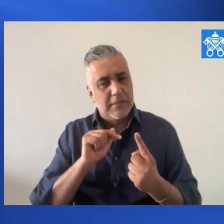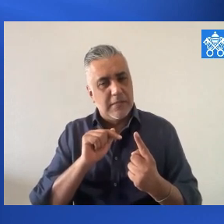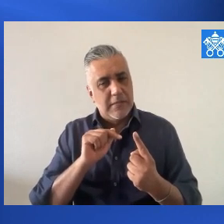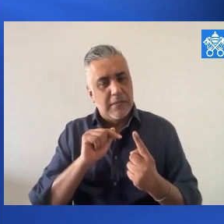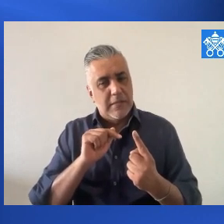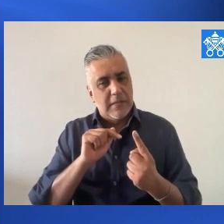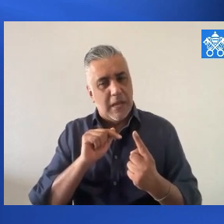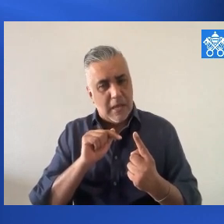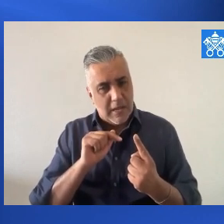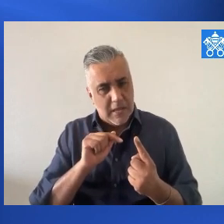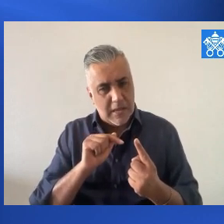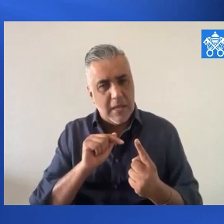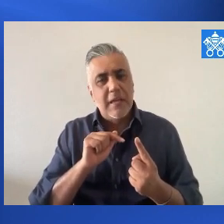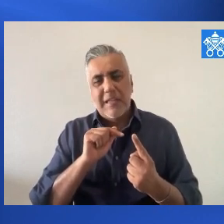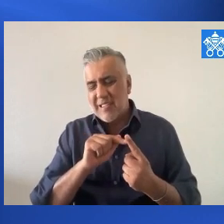And he was